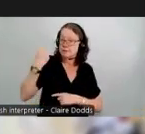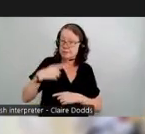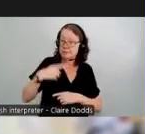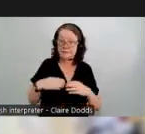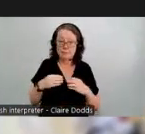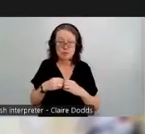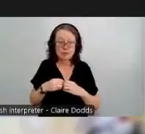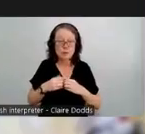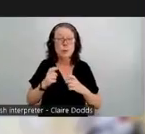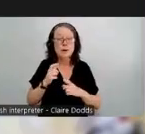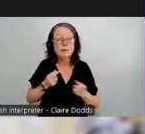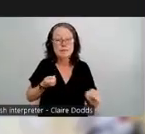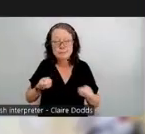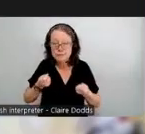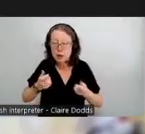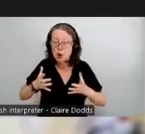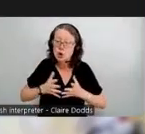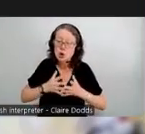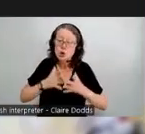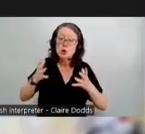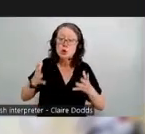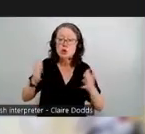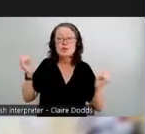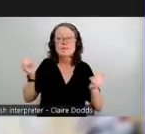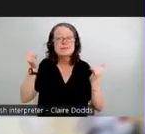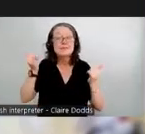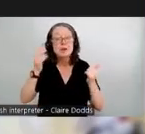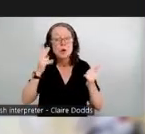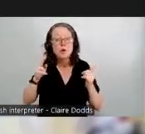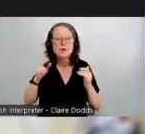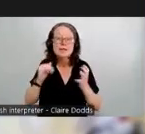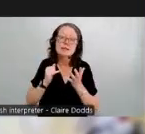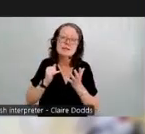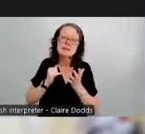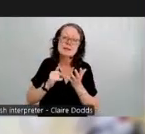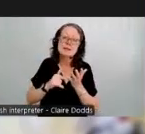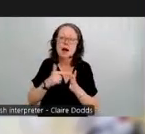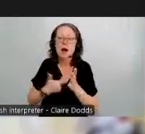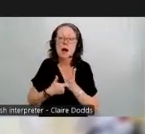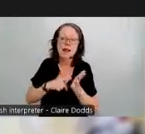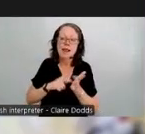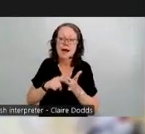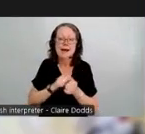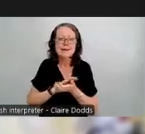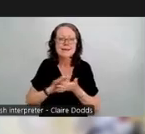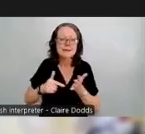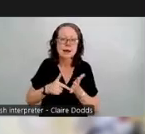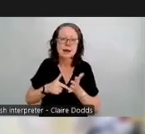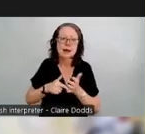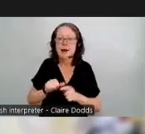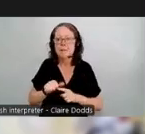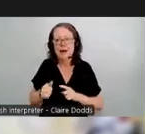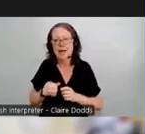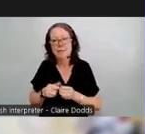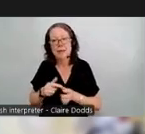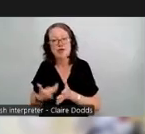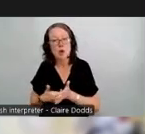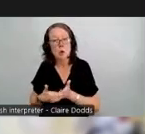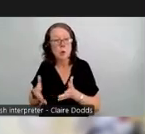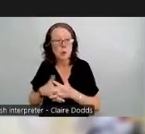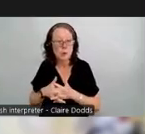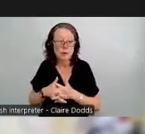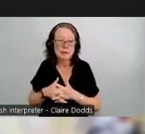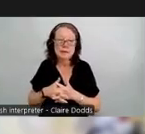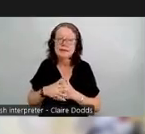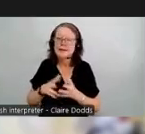overarching festival called Starlight by the Barrow, which had 13 projects within it. But 2 of them that are particularly relevant. One was